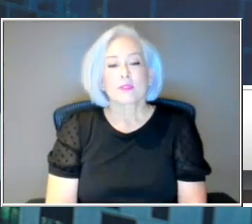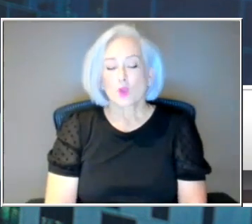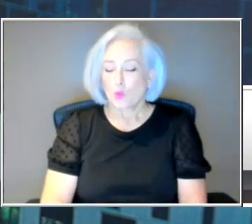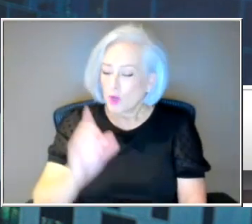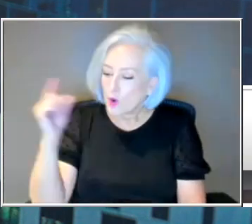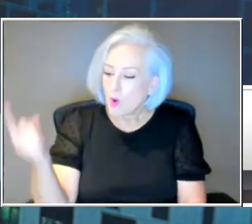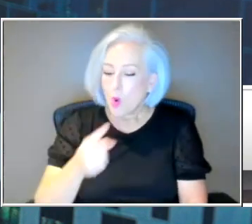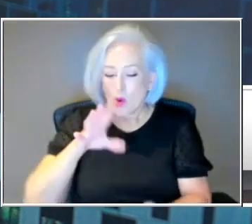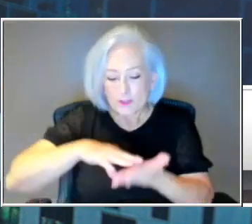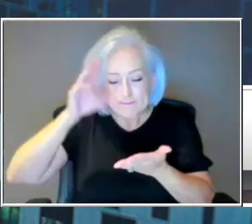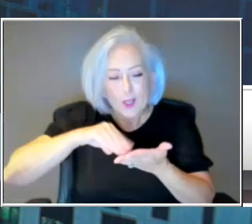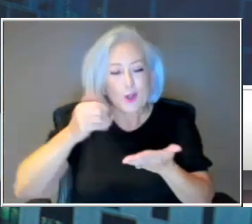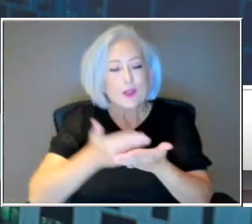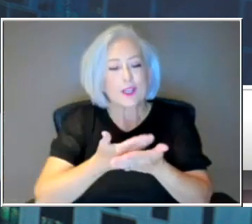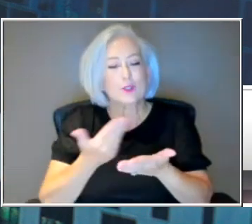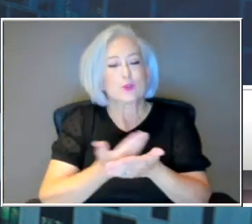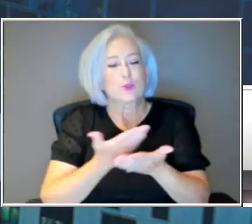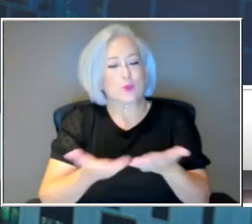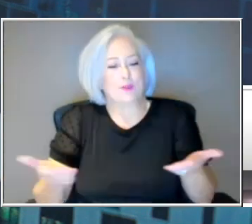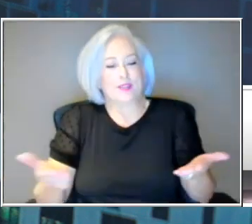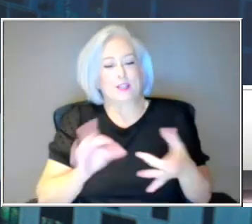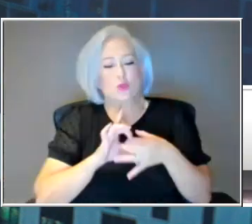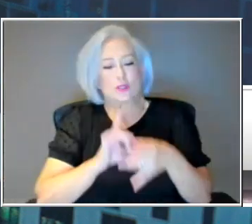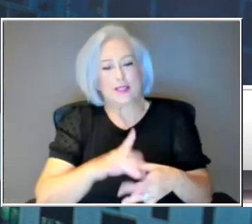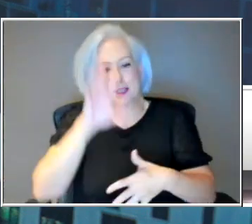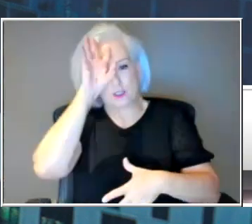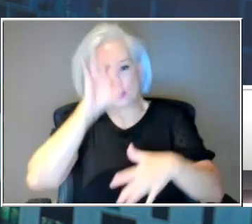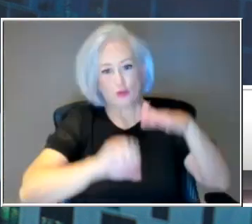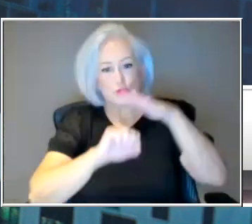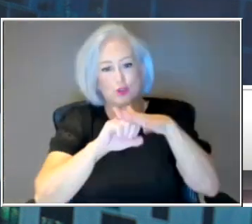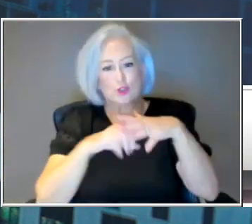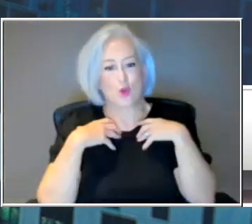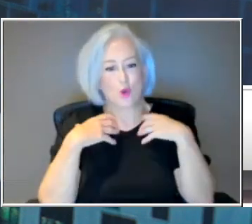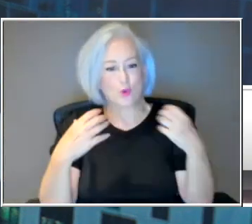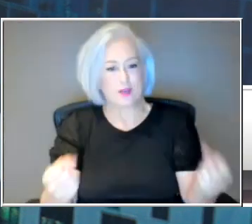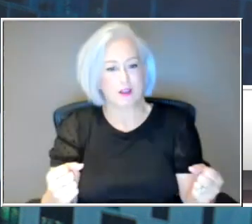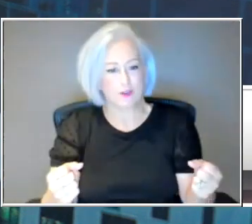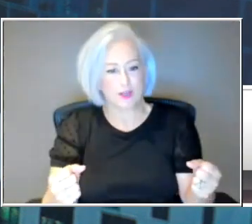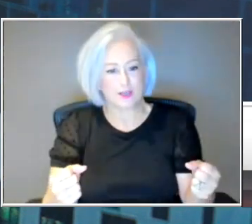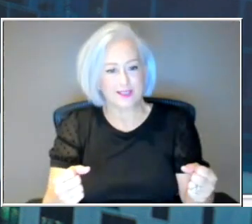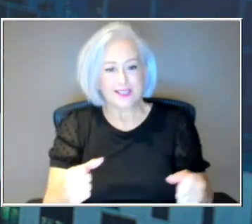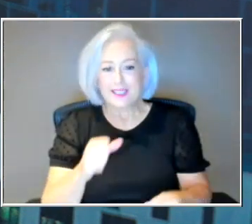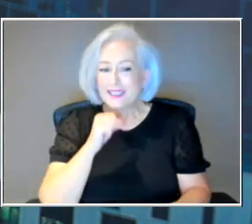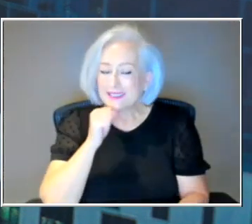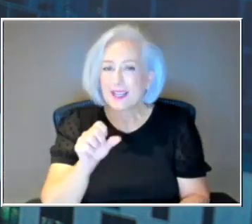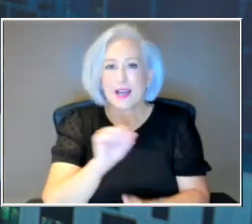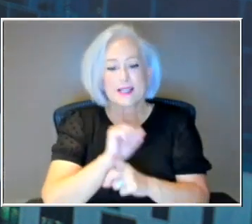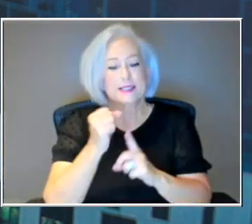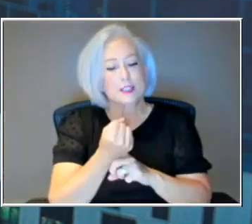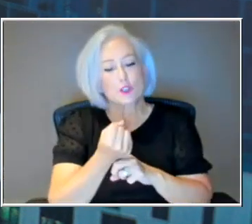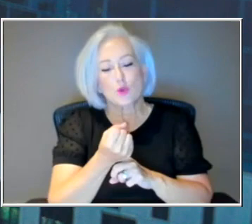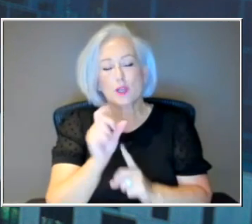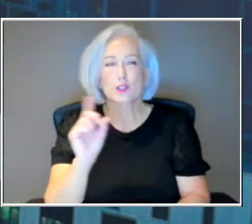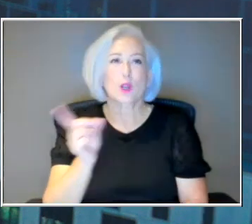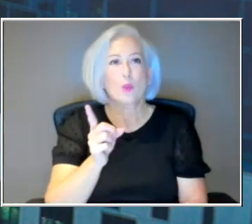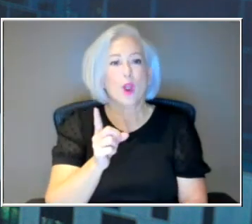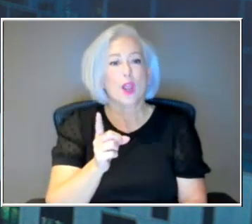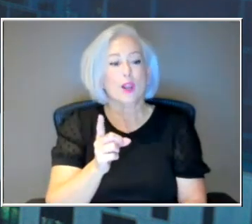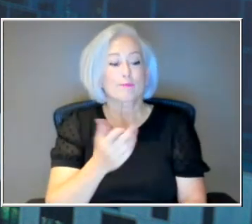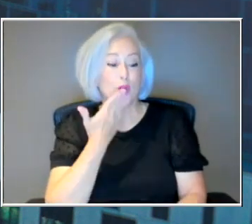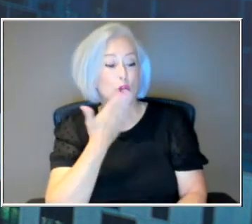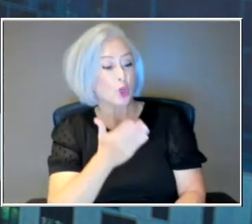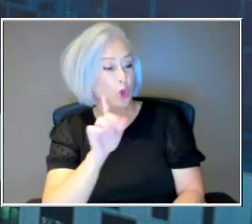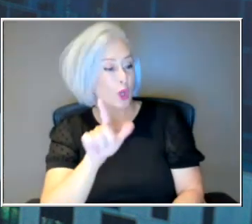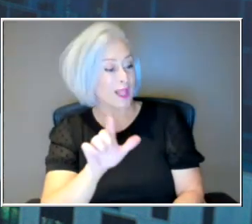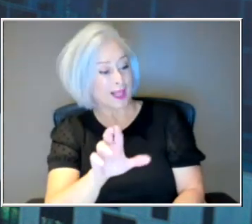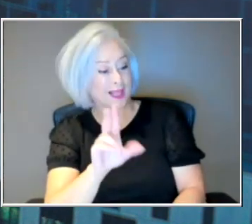about stroke recovery. No longer is it a scenario where, okay, you had a stroke and, best of luck.